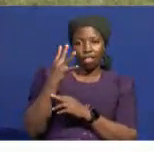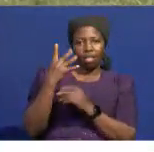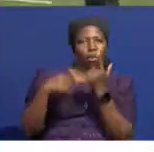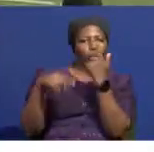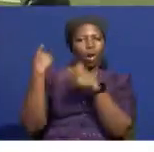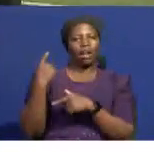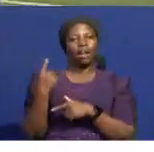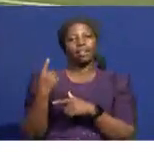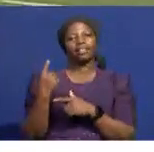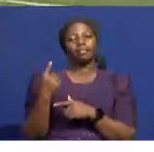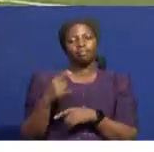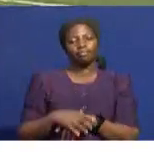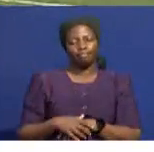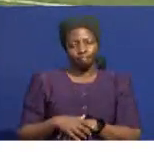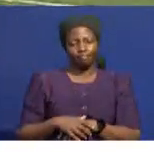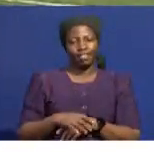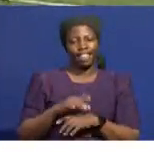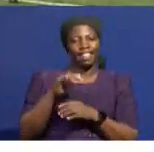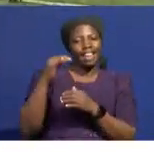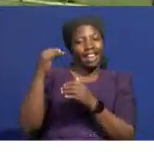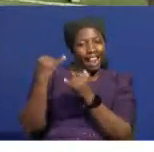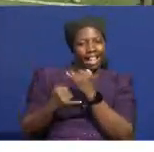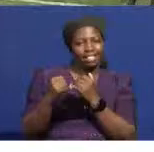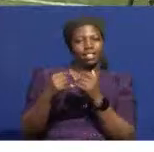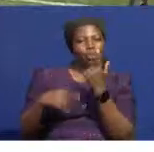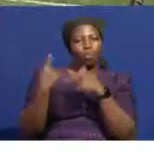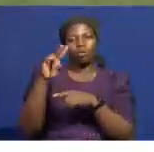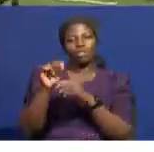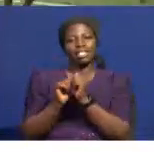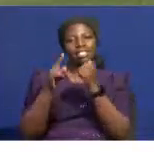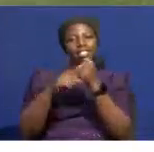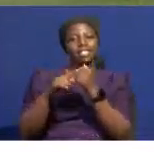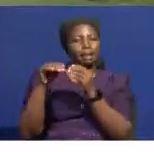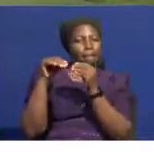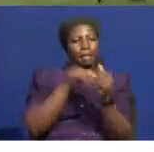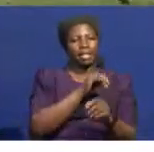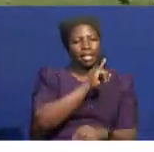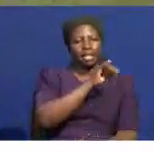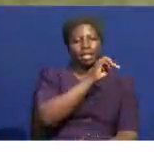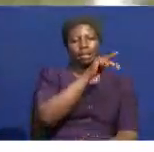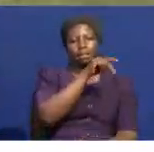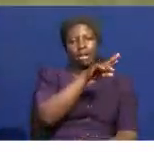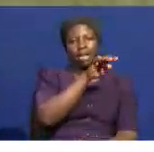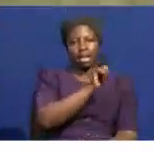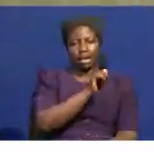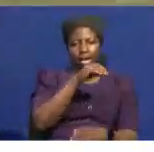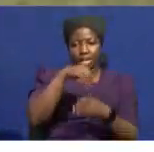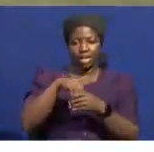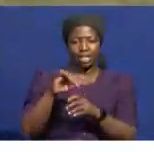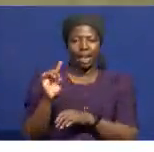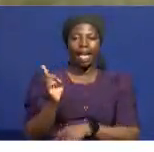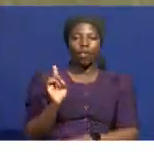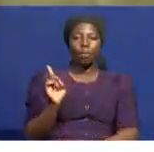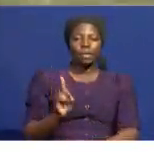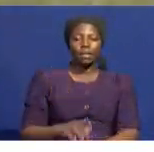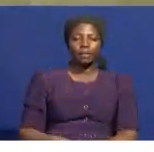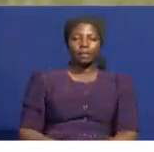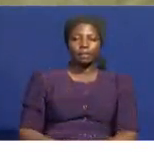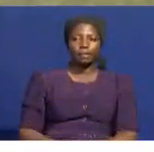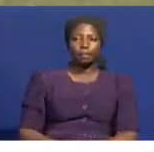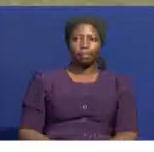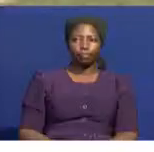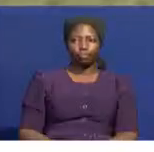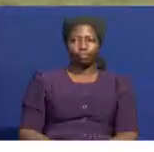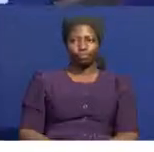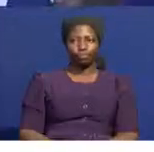they bagged their maiden crown in 2016, beating Impala 22-5 in Nairobi. Tabeni Dukisa gets the extra